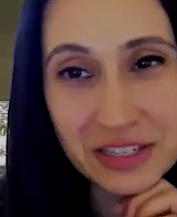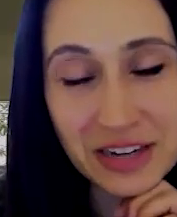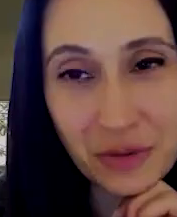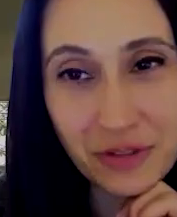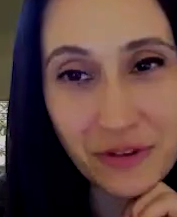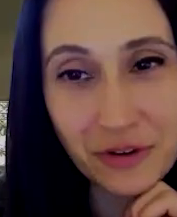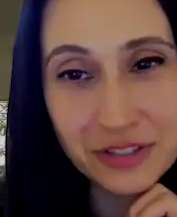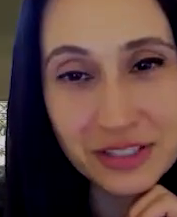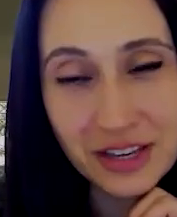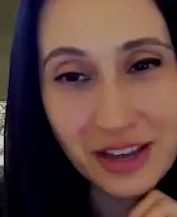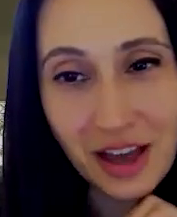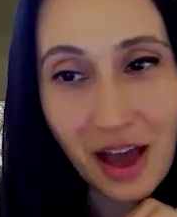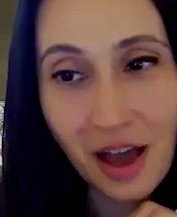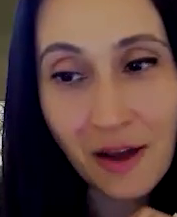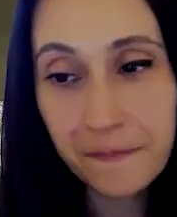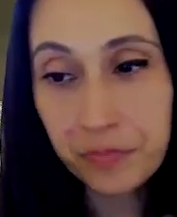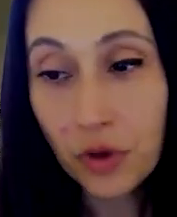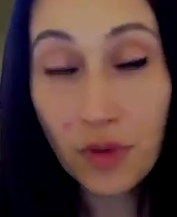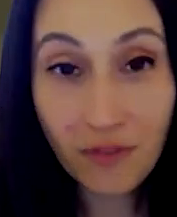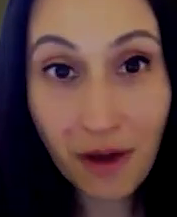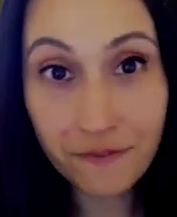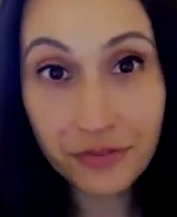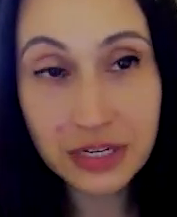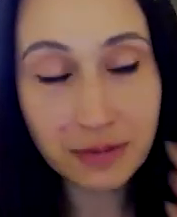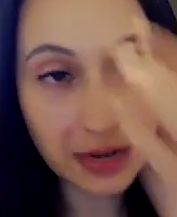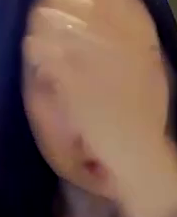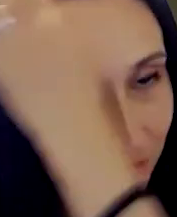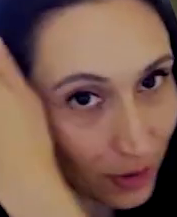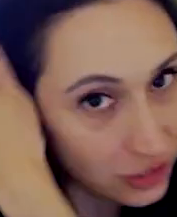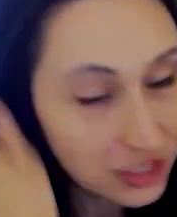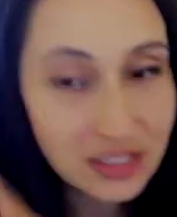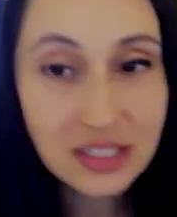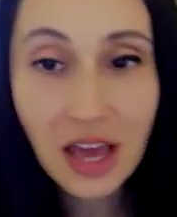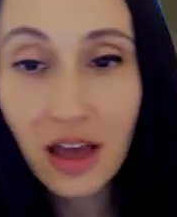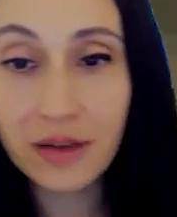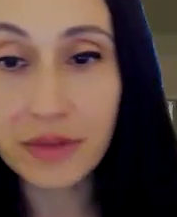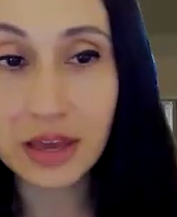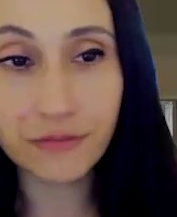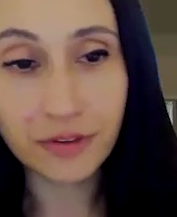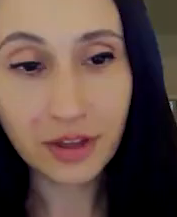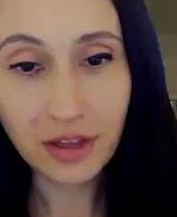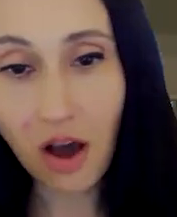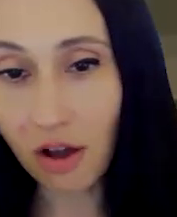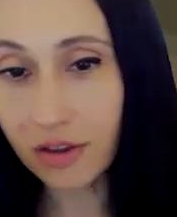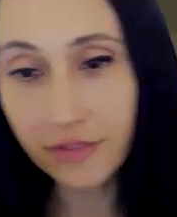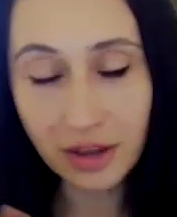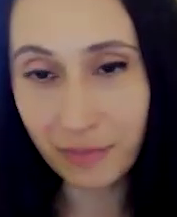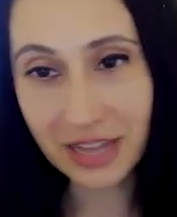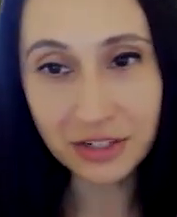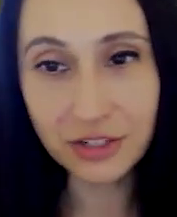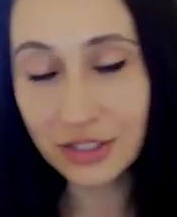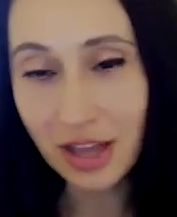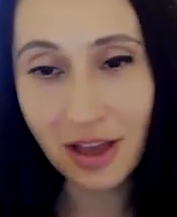it resonated with folks. We have about 15 minutes for questions. If all of